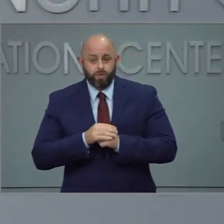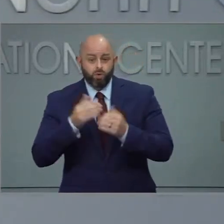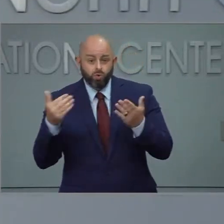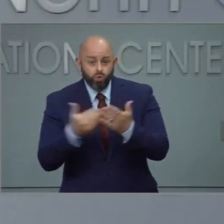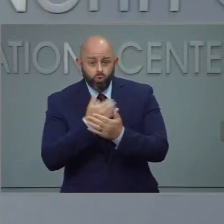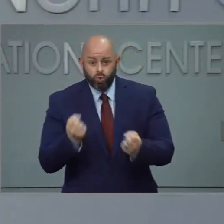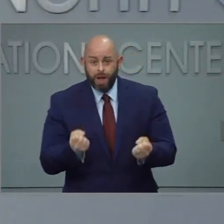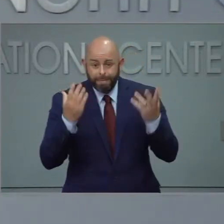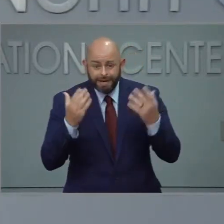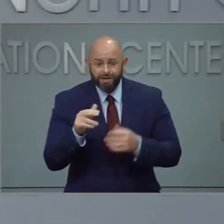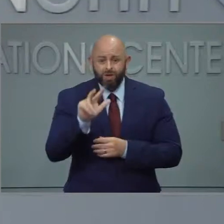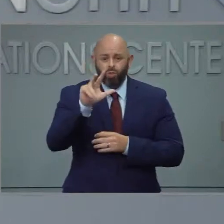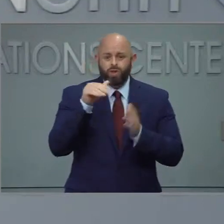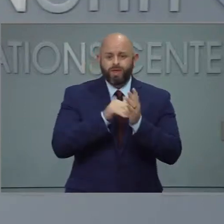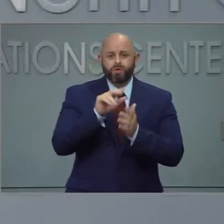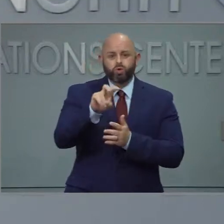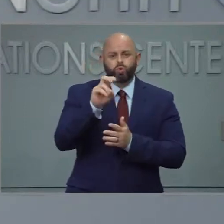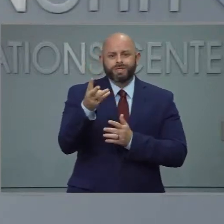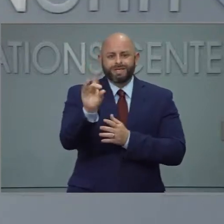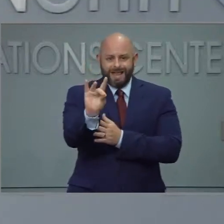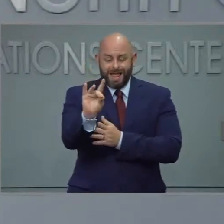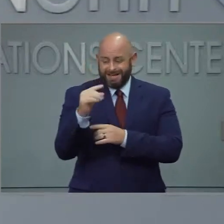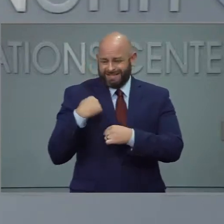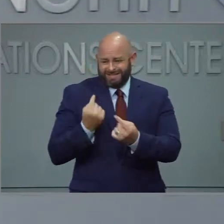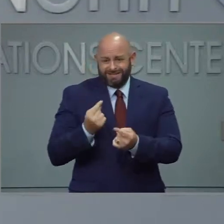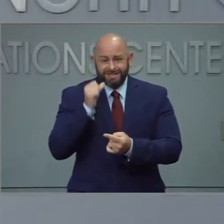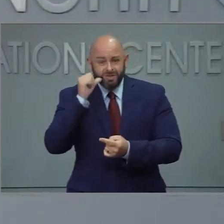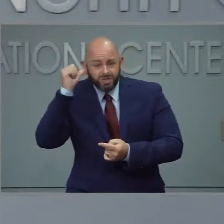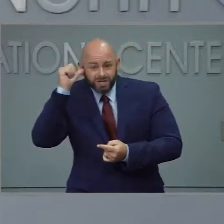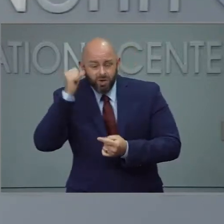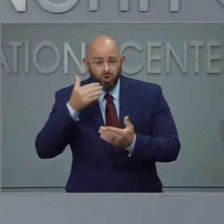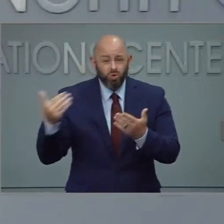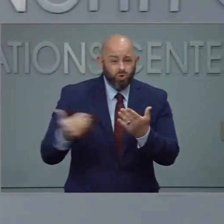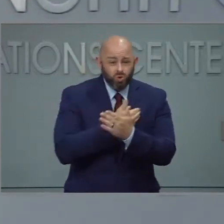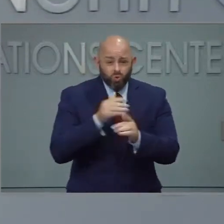3,268 new cases reported since yesterday,